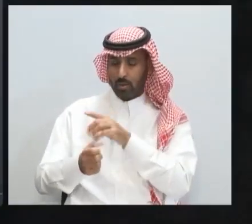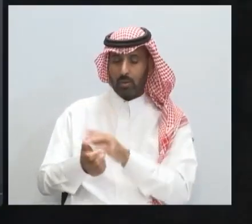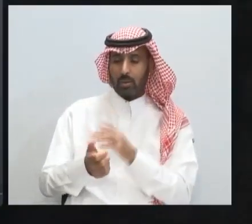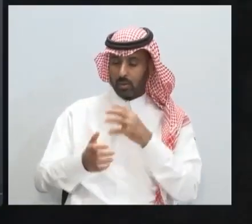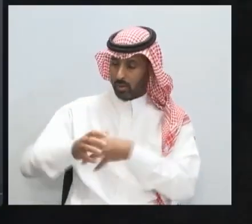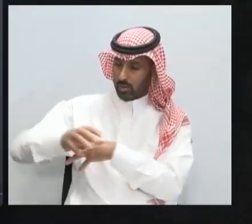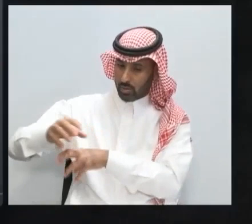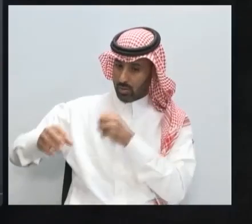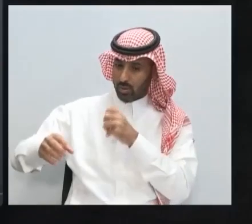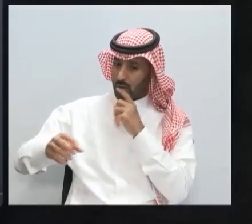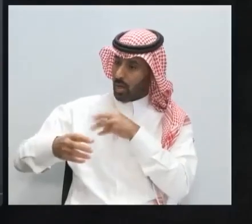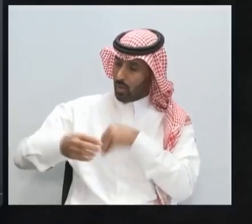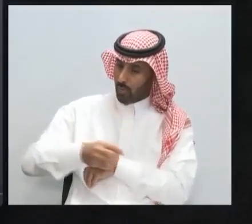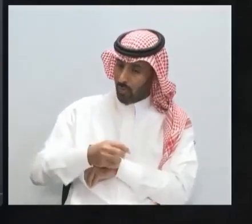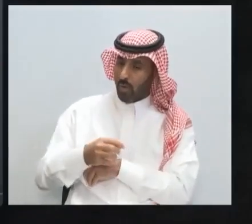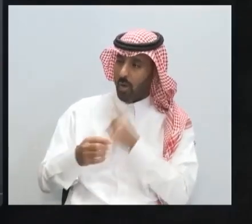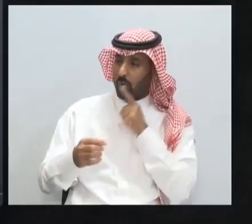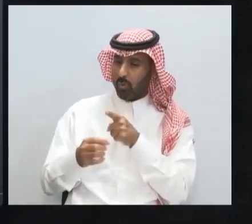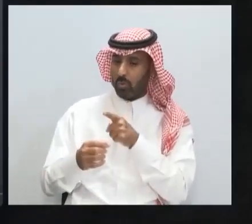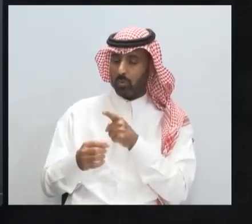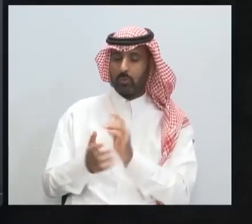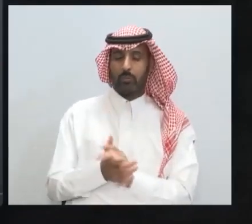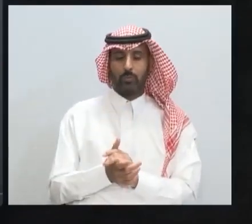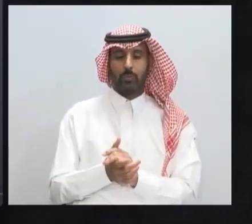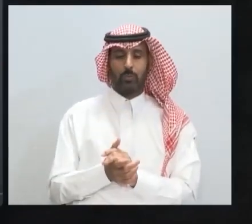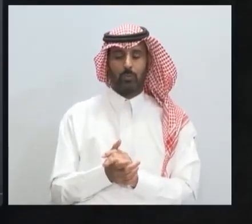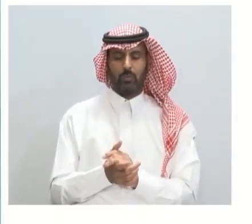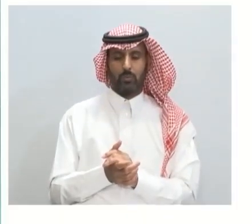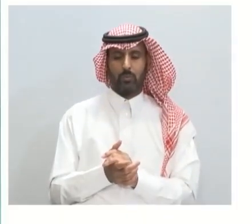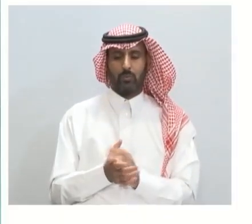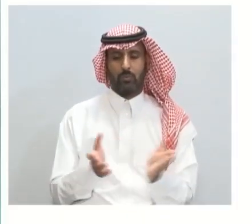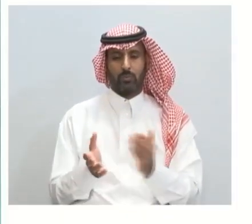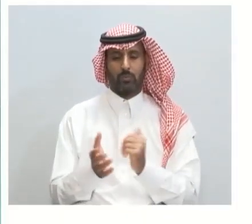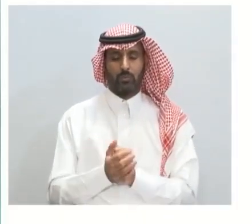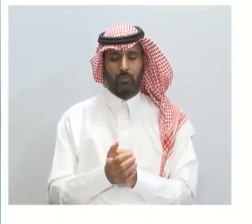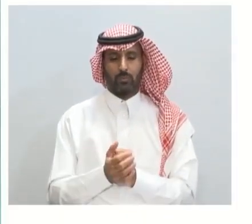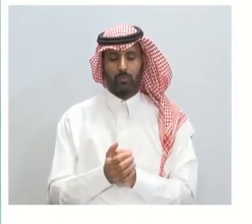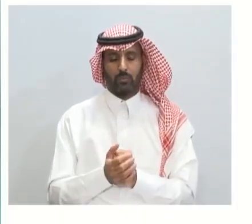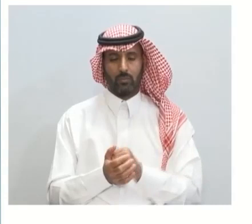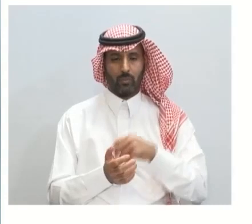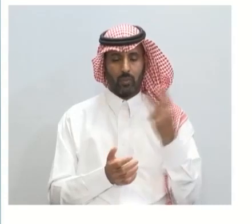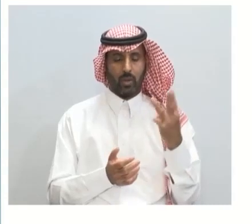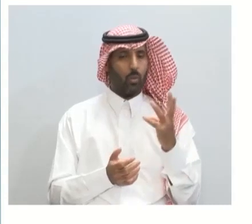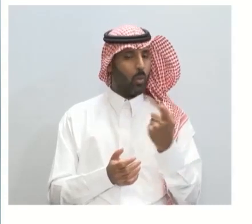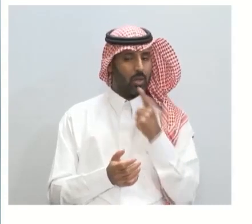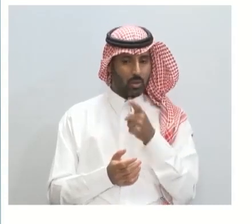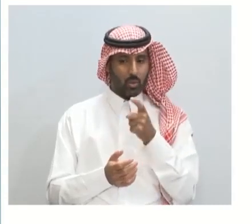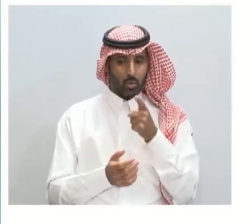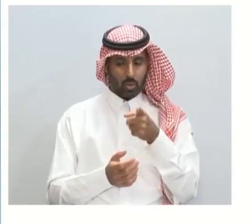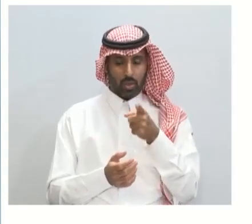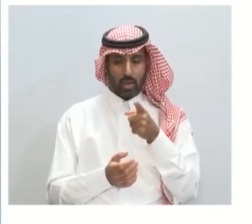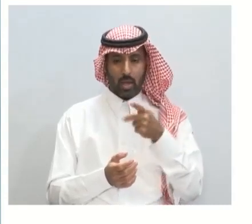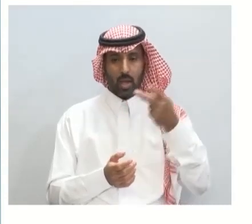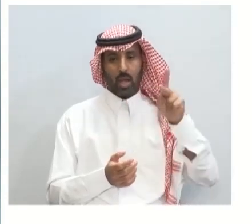uh your coworker is stealing or you would be in trouble number three what do you think